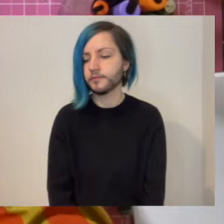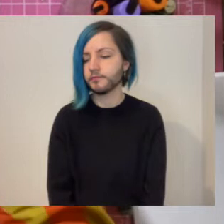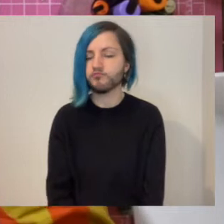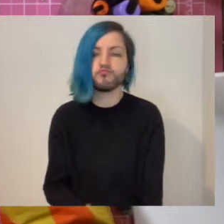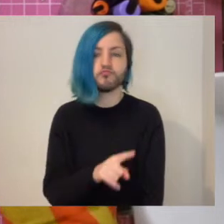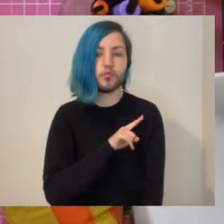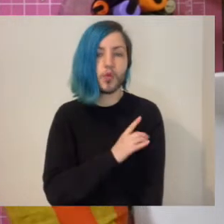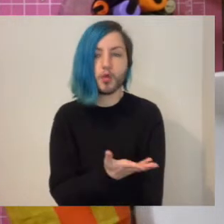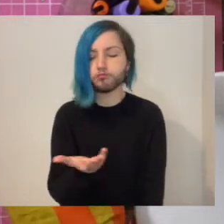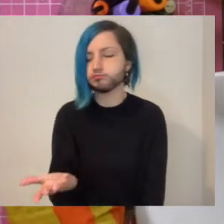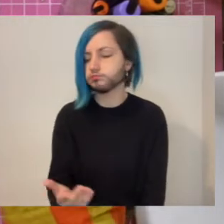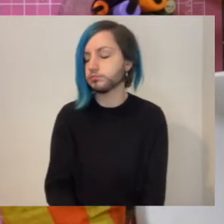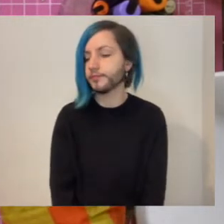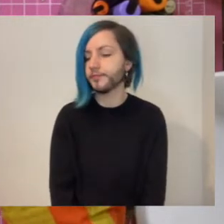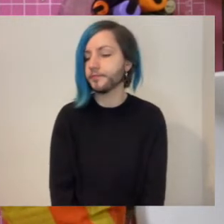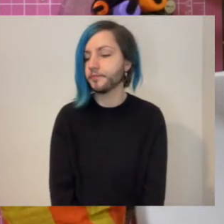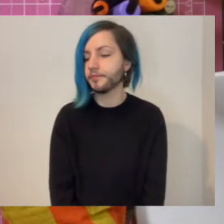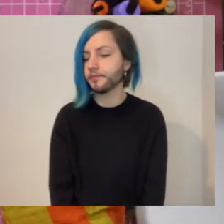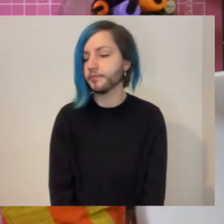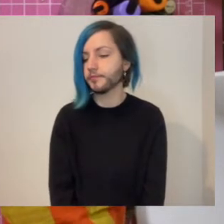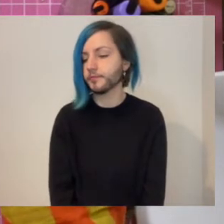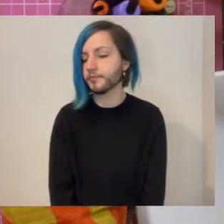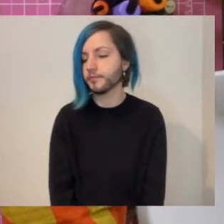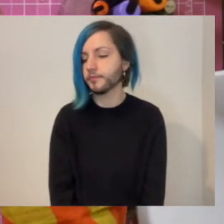Why not have